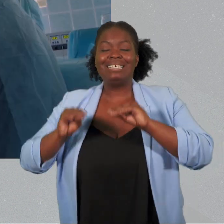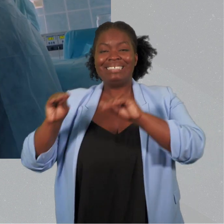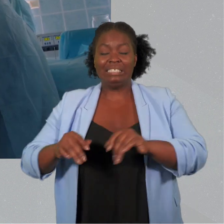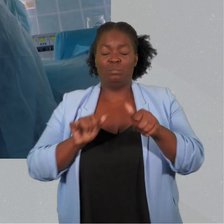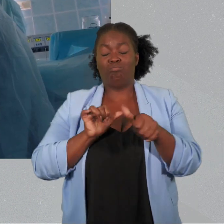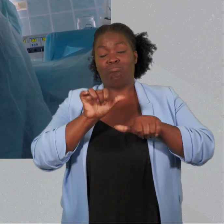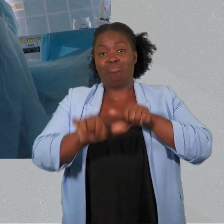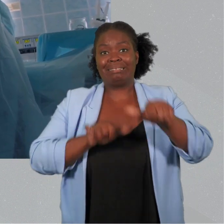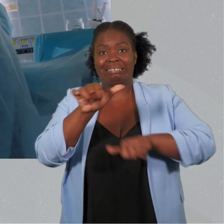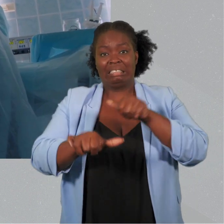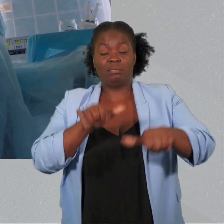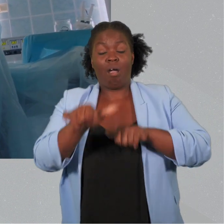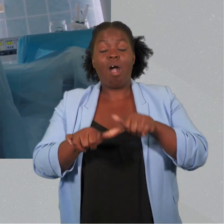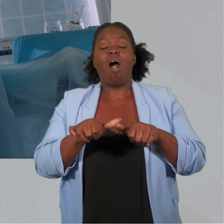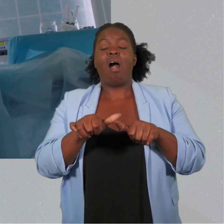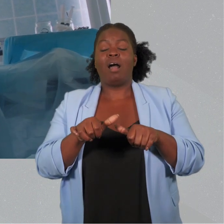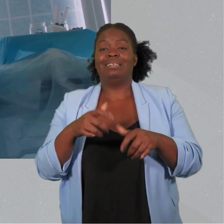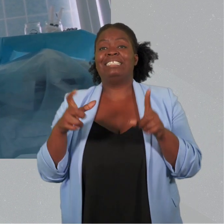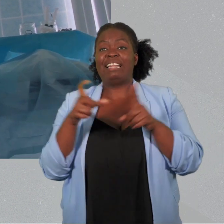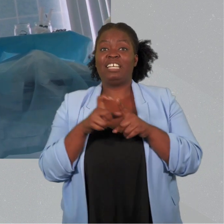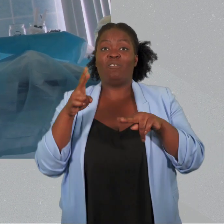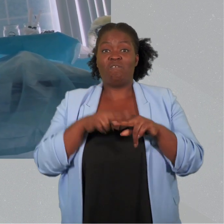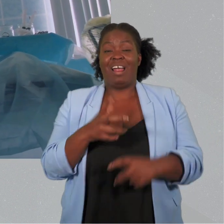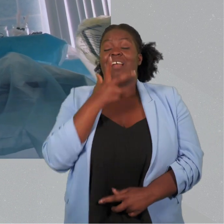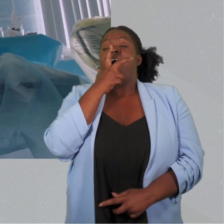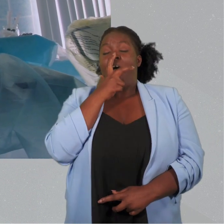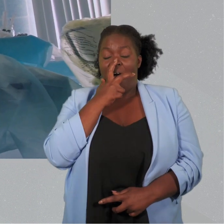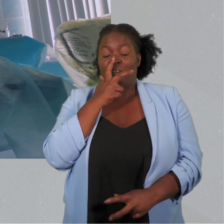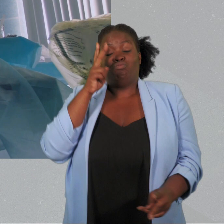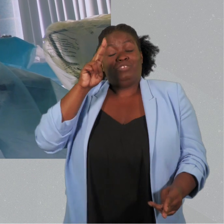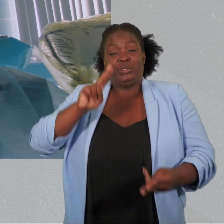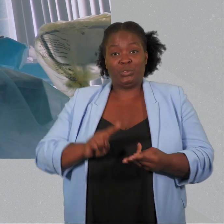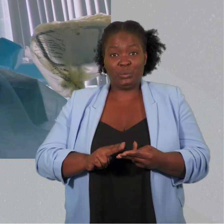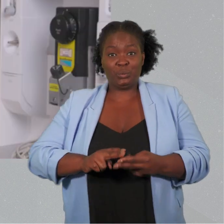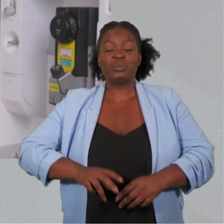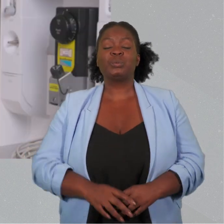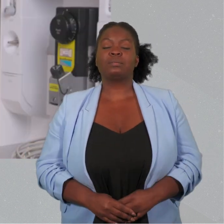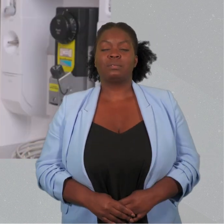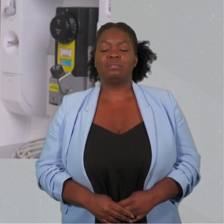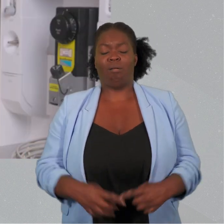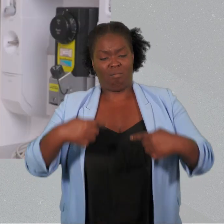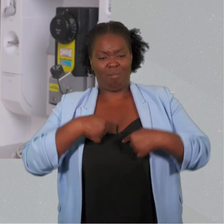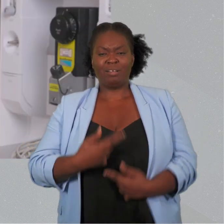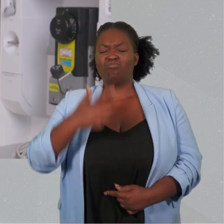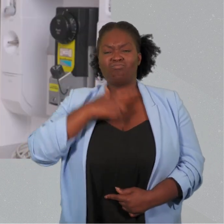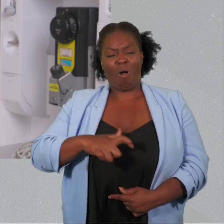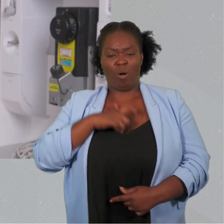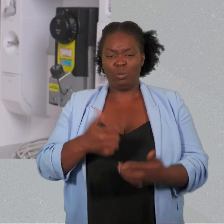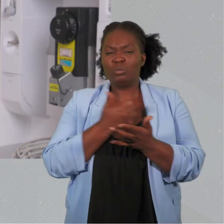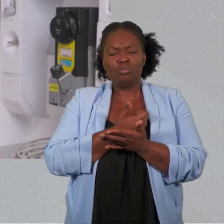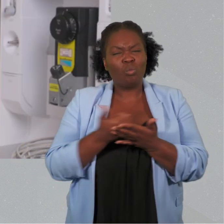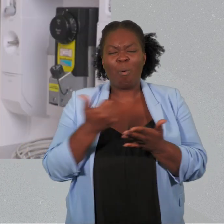use of Desfloraine. We did it piecemeal initially. Having that shift from your regular